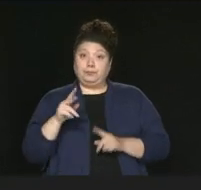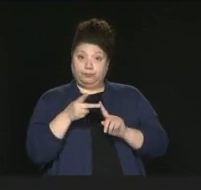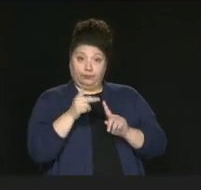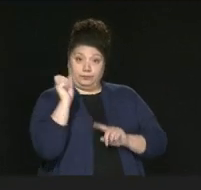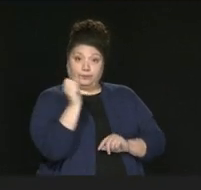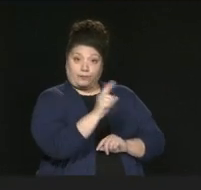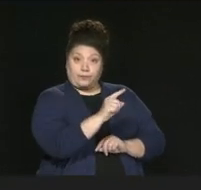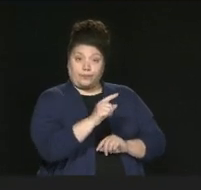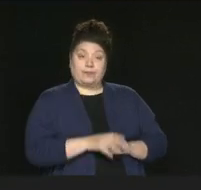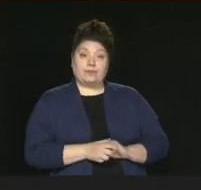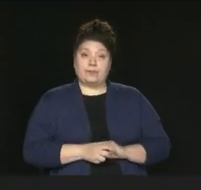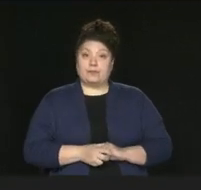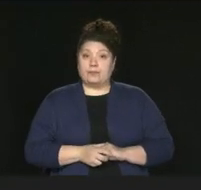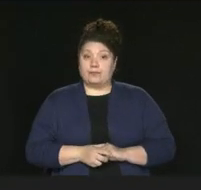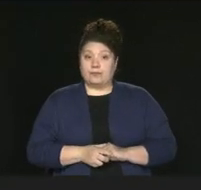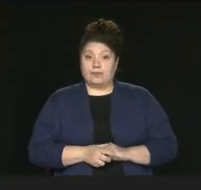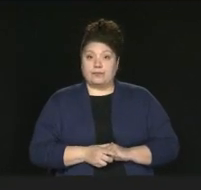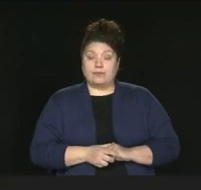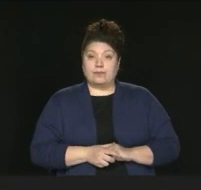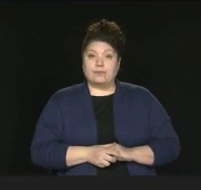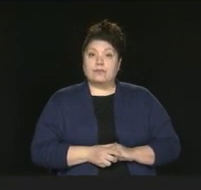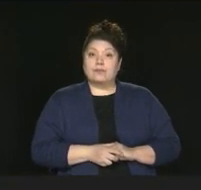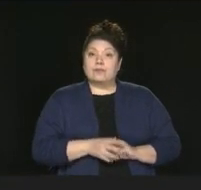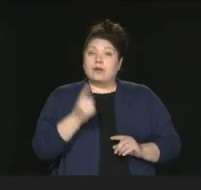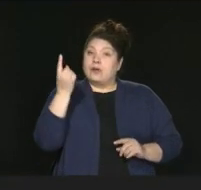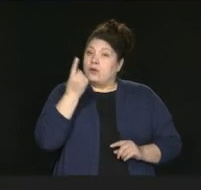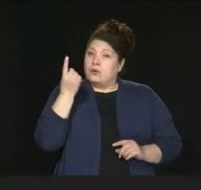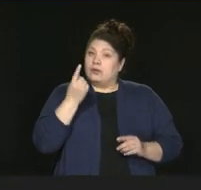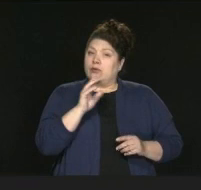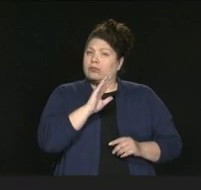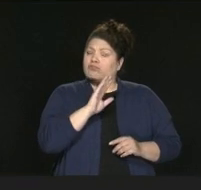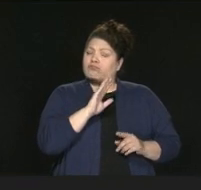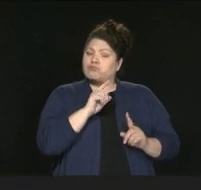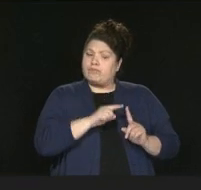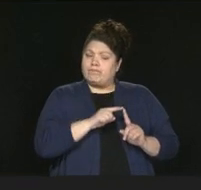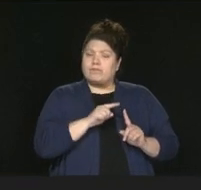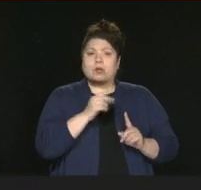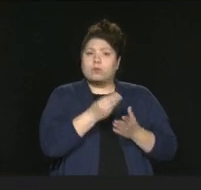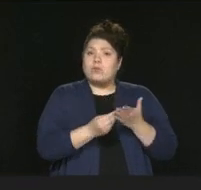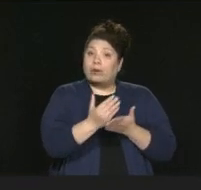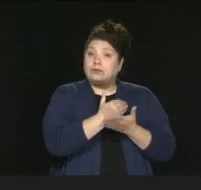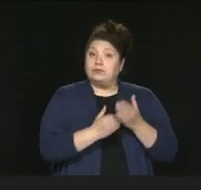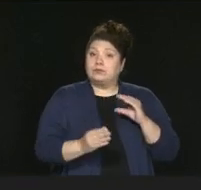When it comes to the wage subsidy, a week or two ago, you said that